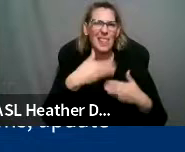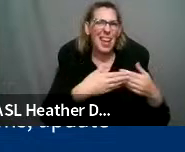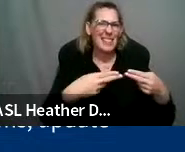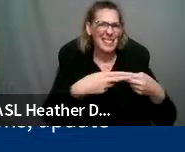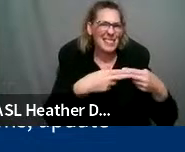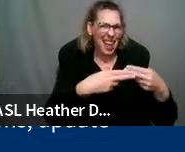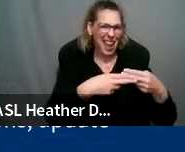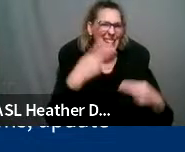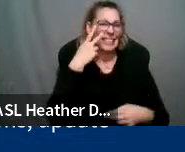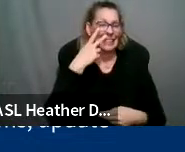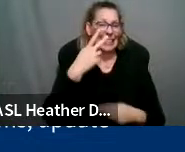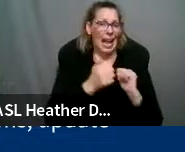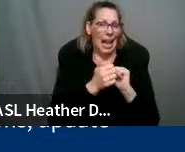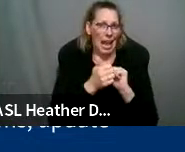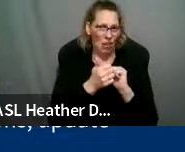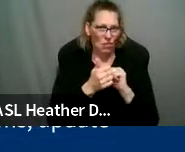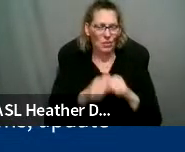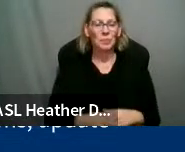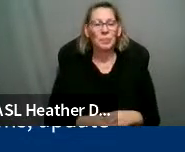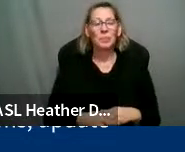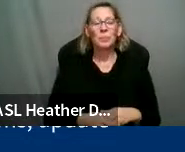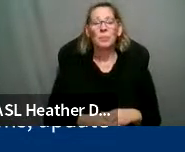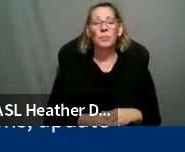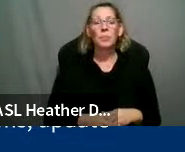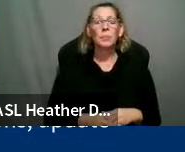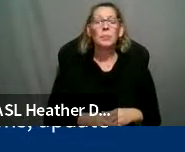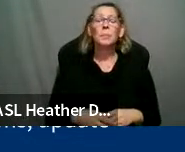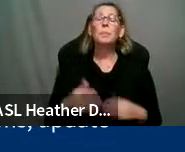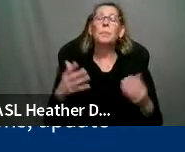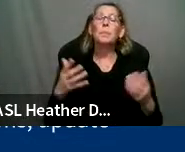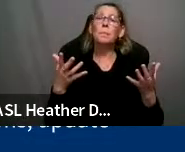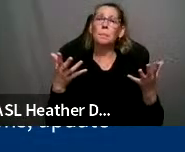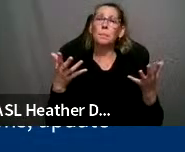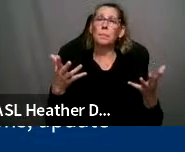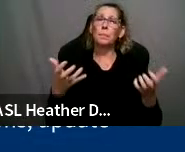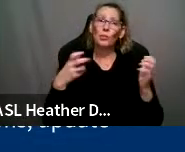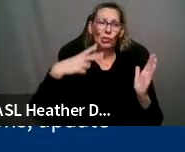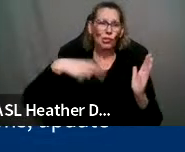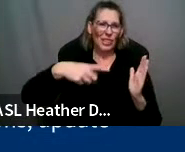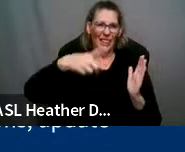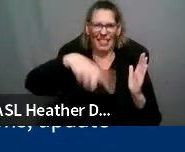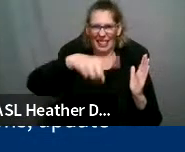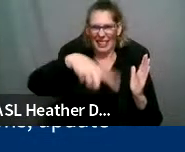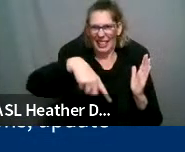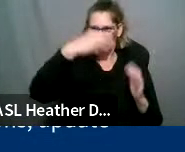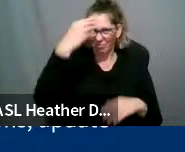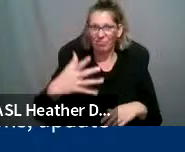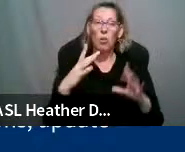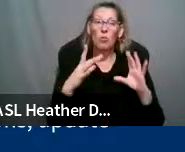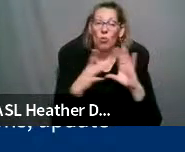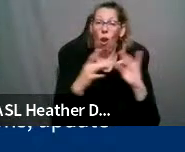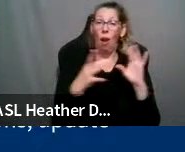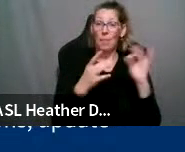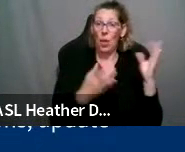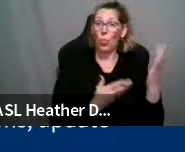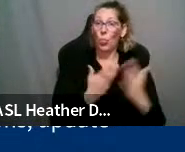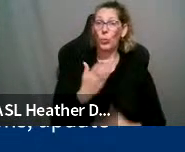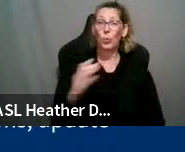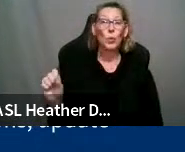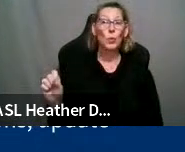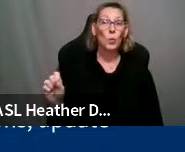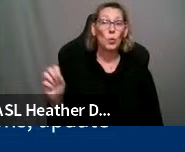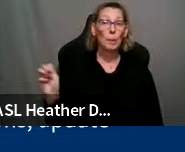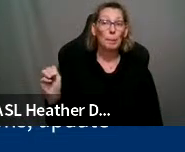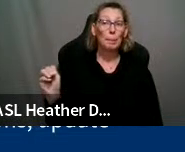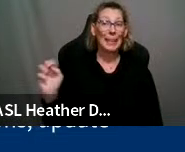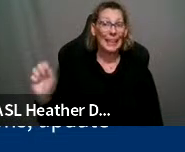see exactly how to do that. I do want to read through this so you know that comments submitted through social media